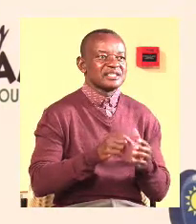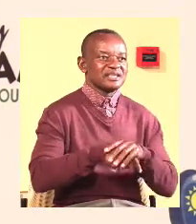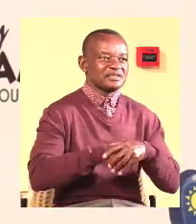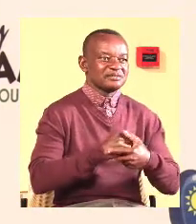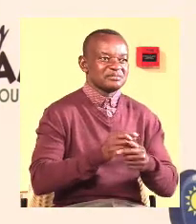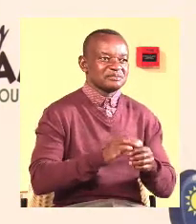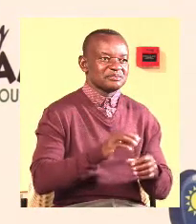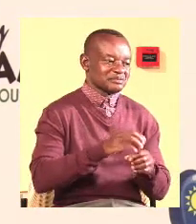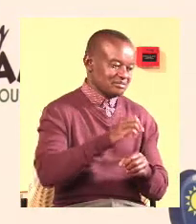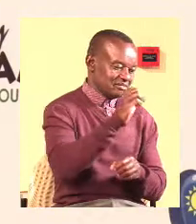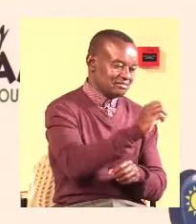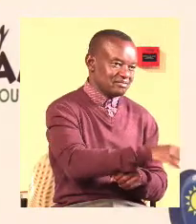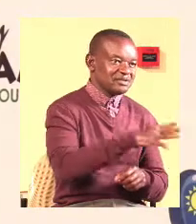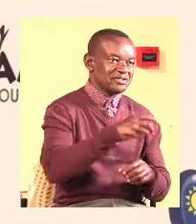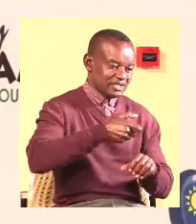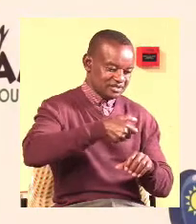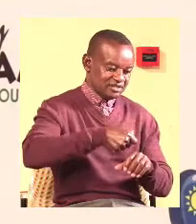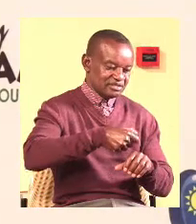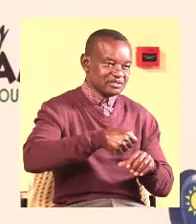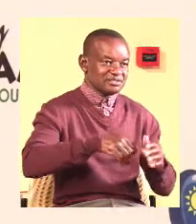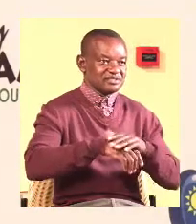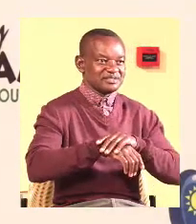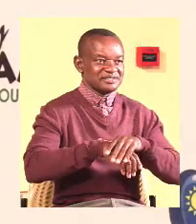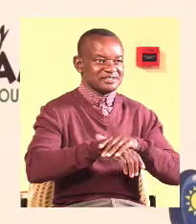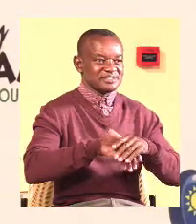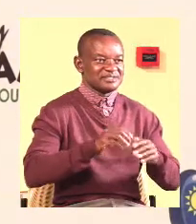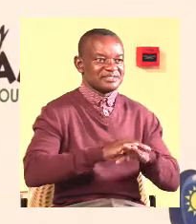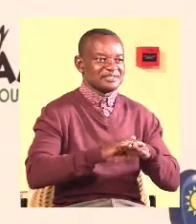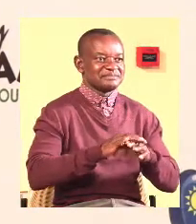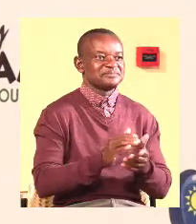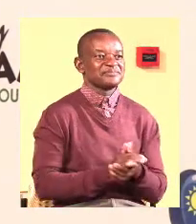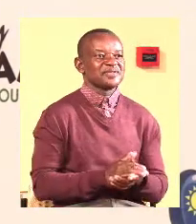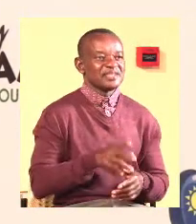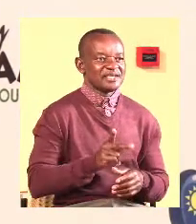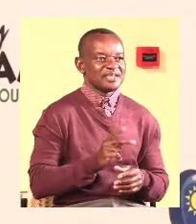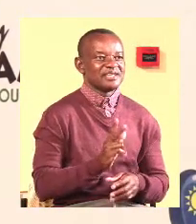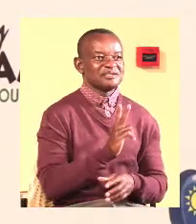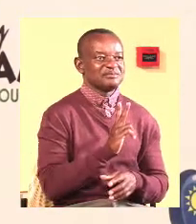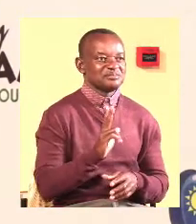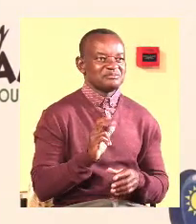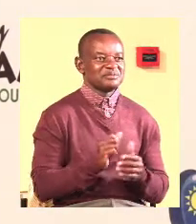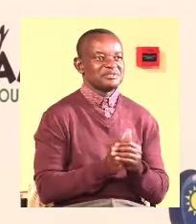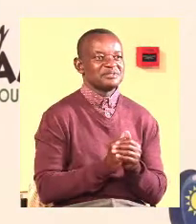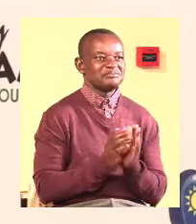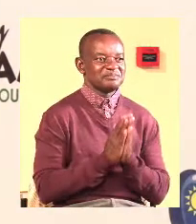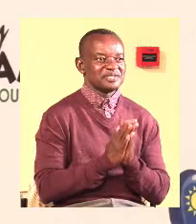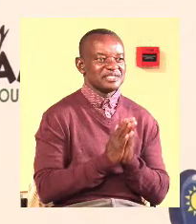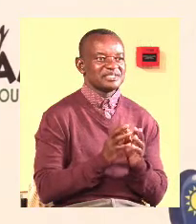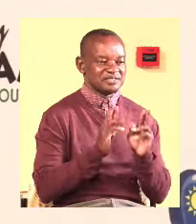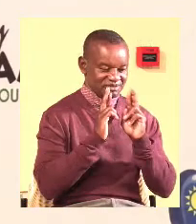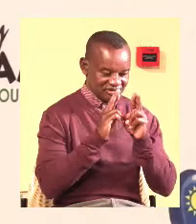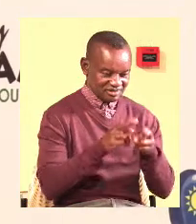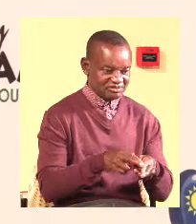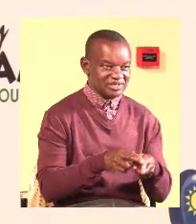We need also to adhere to the lockdown measures, including social